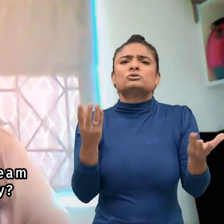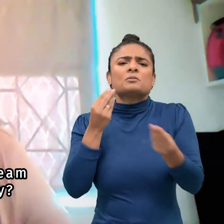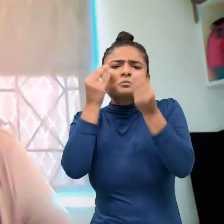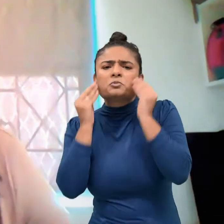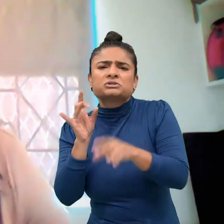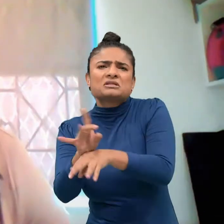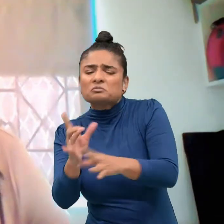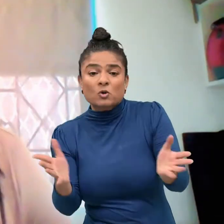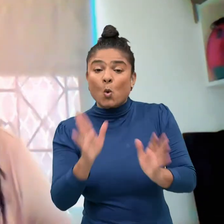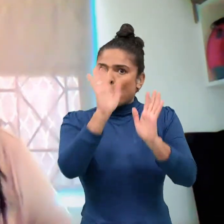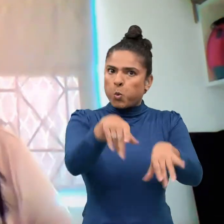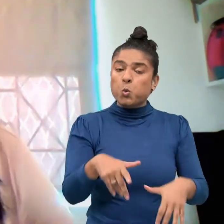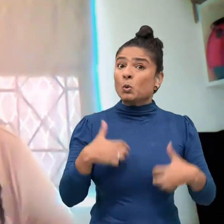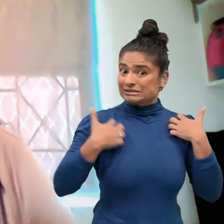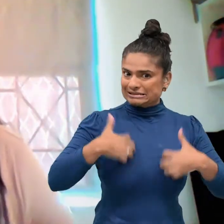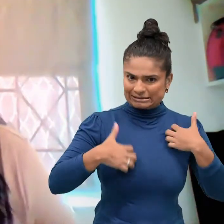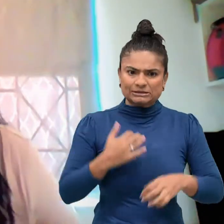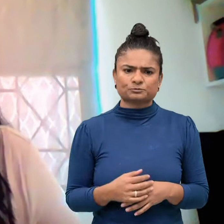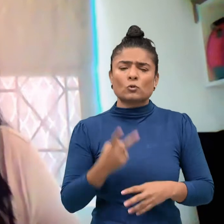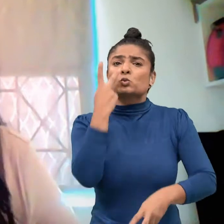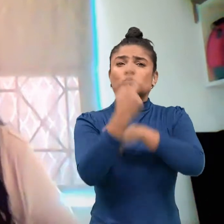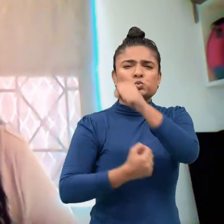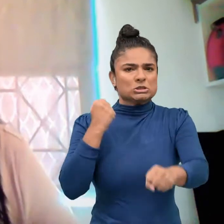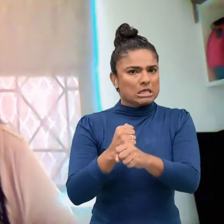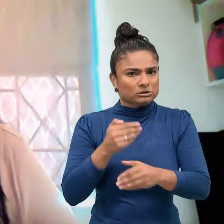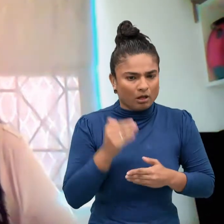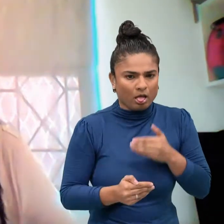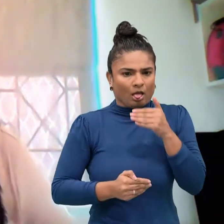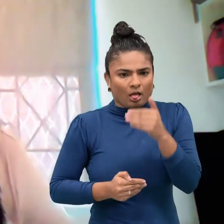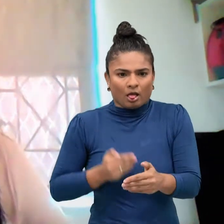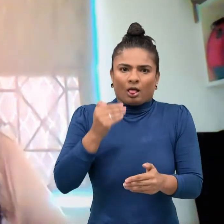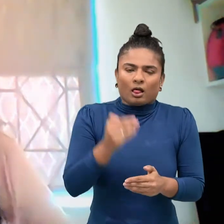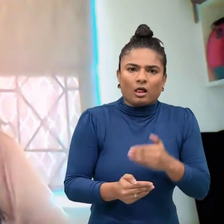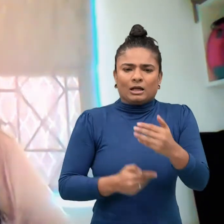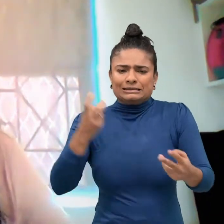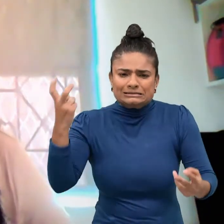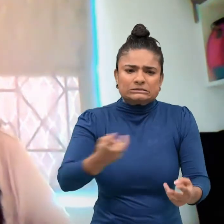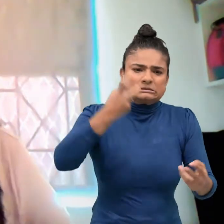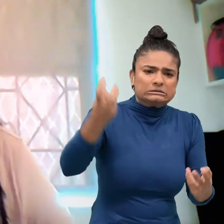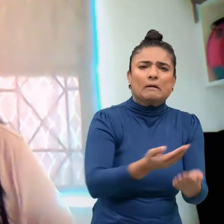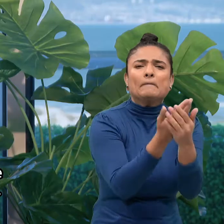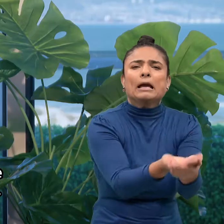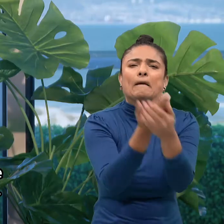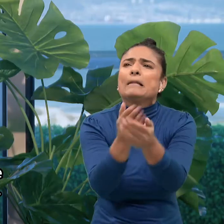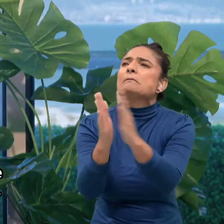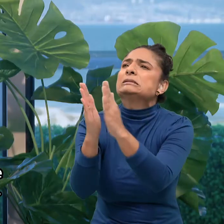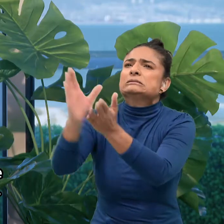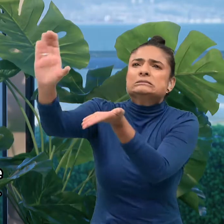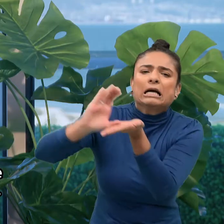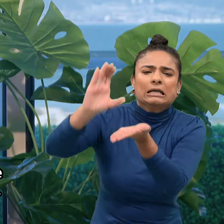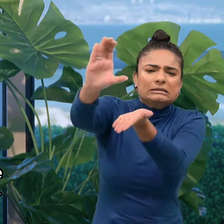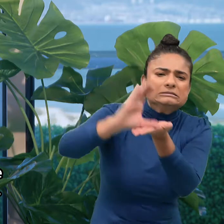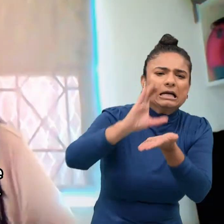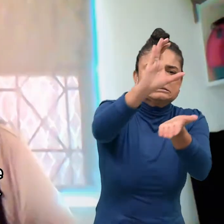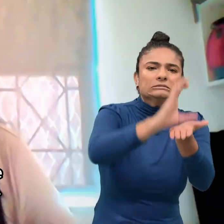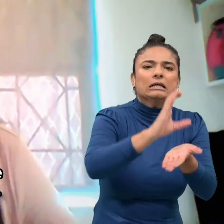industry? It was quite exciting, but it was a 2-year process of begging the organizations